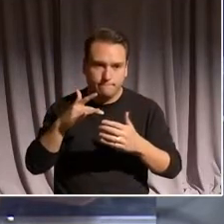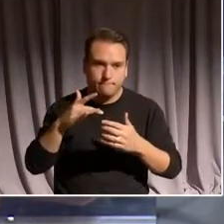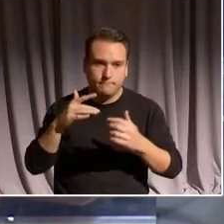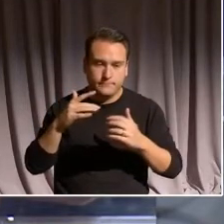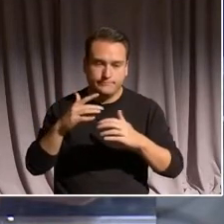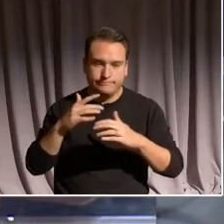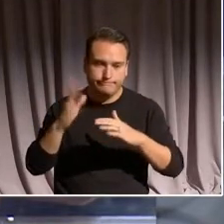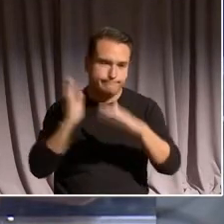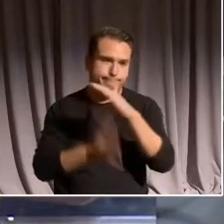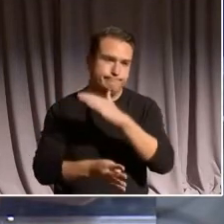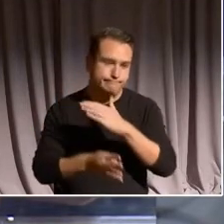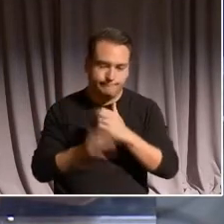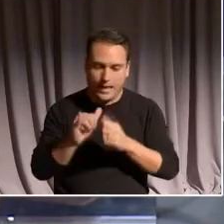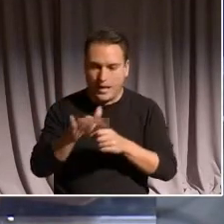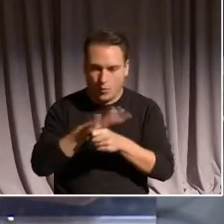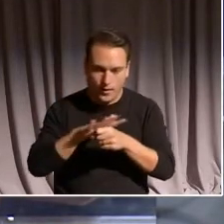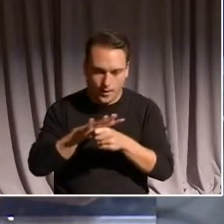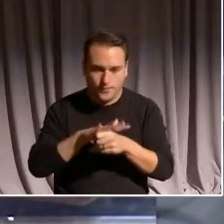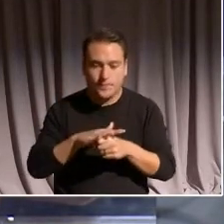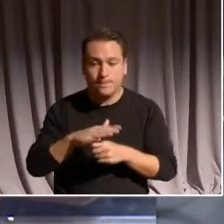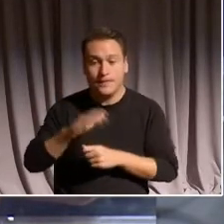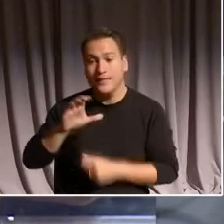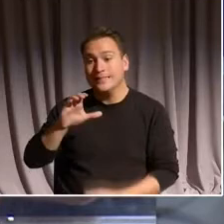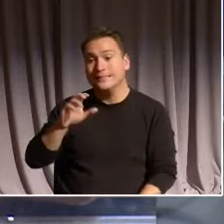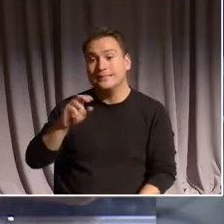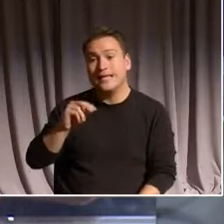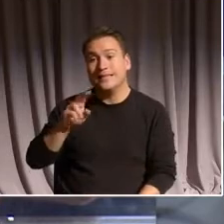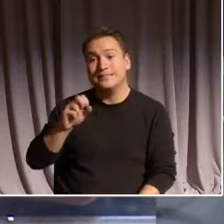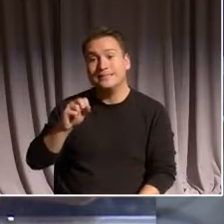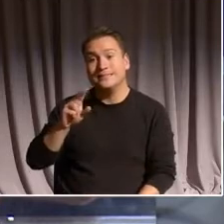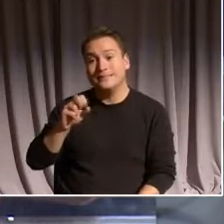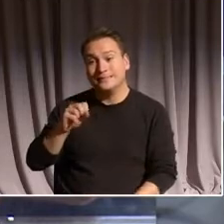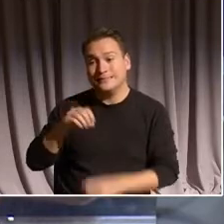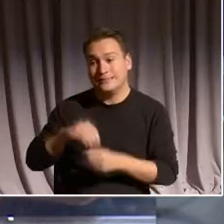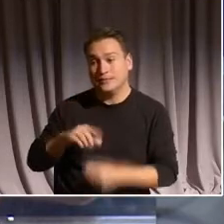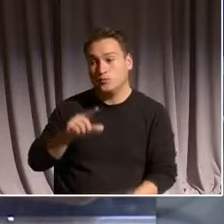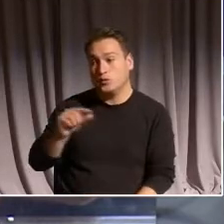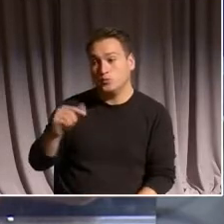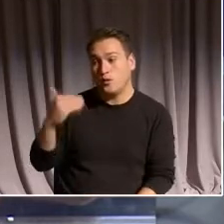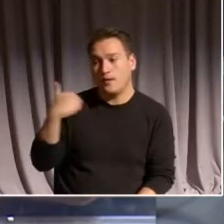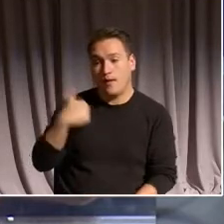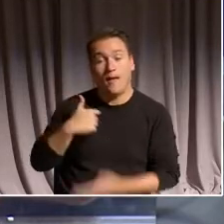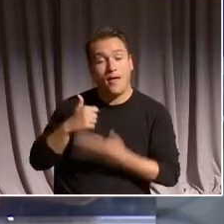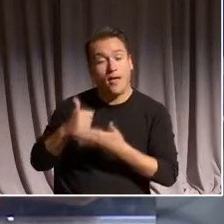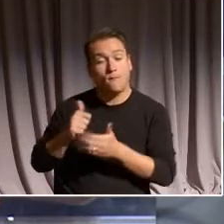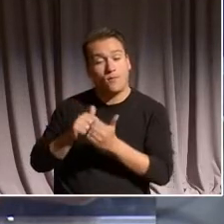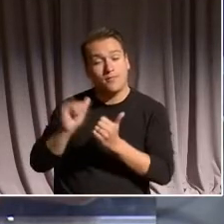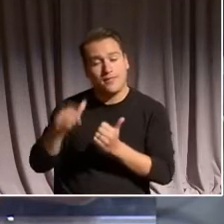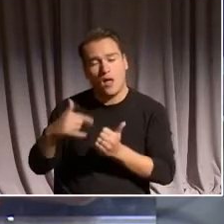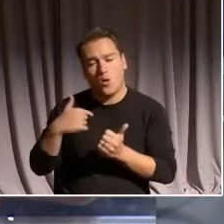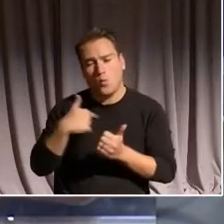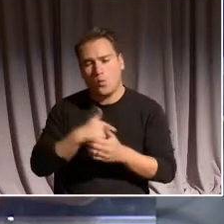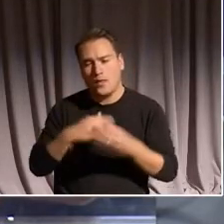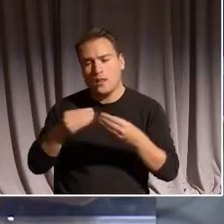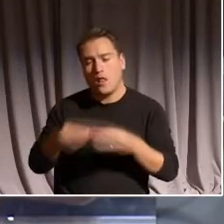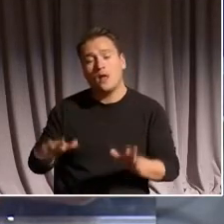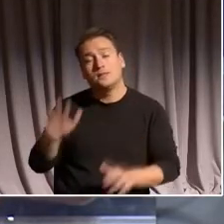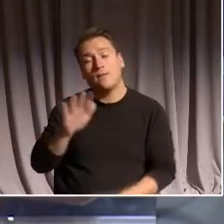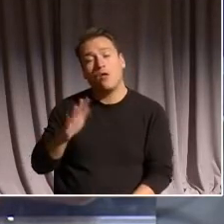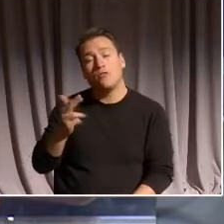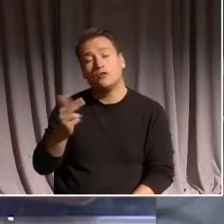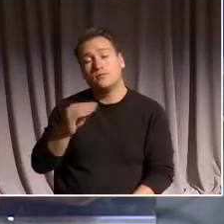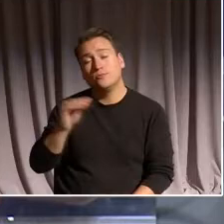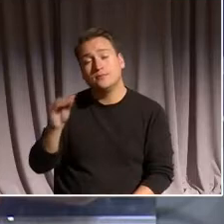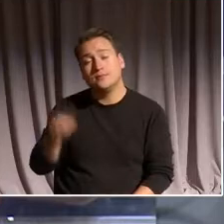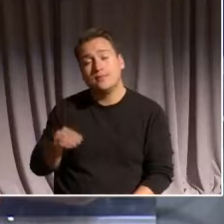In the census in 2020, I actually helped with that. We lost about 13% of